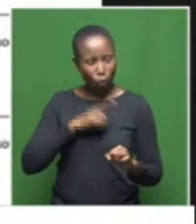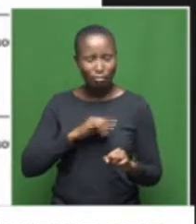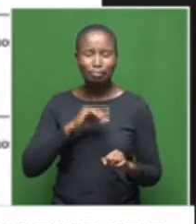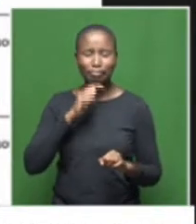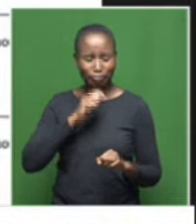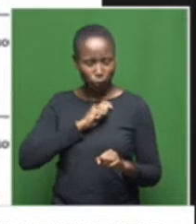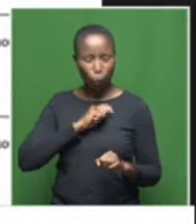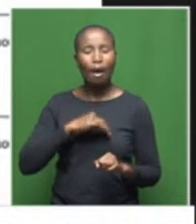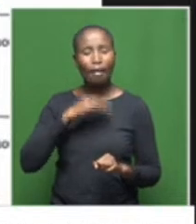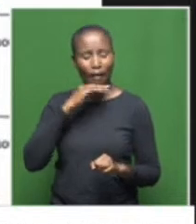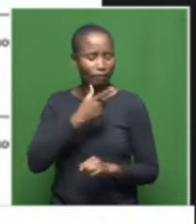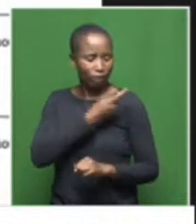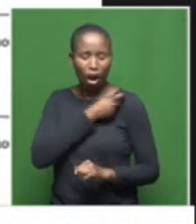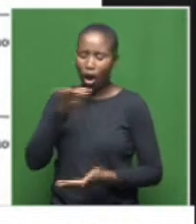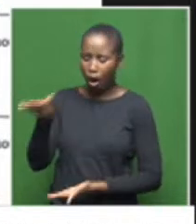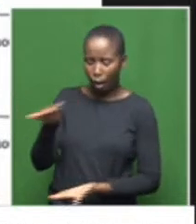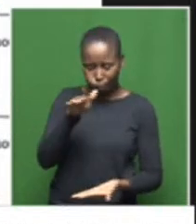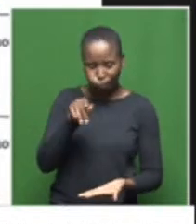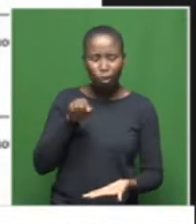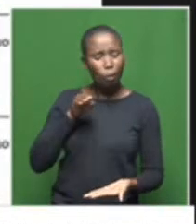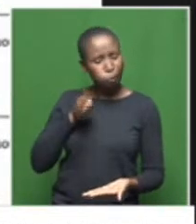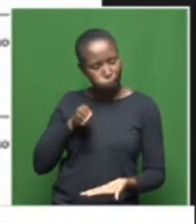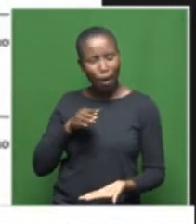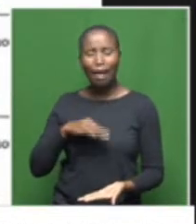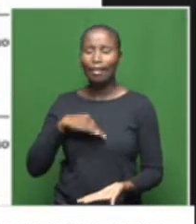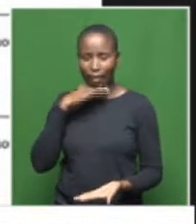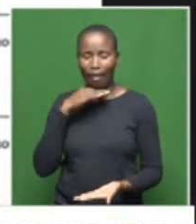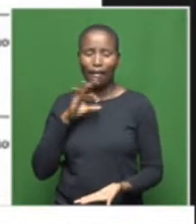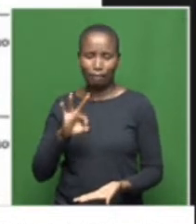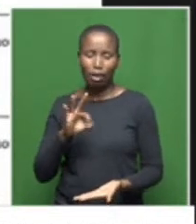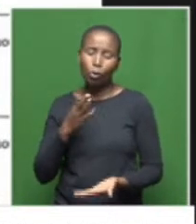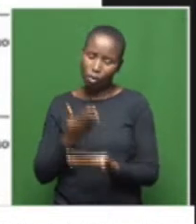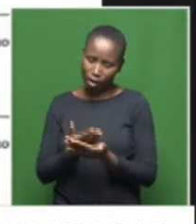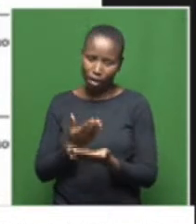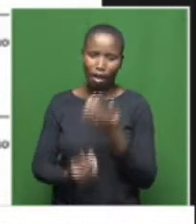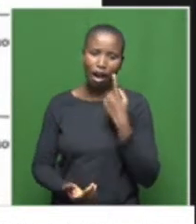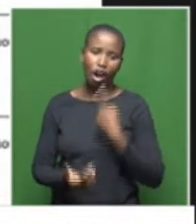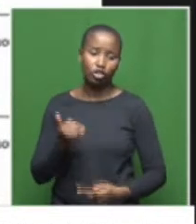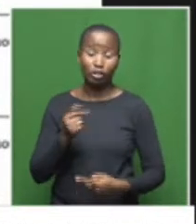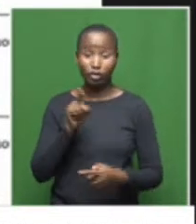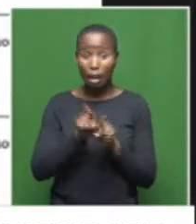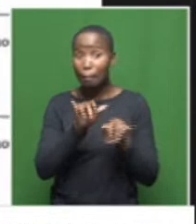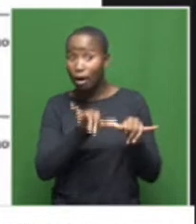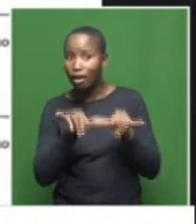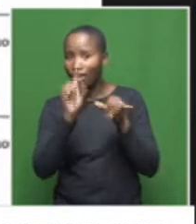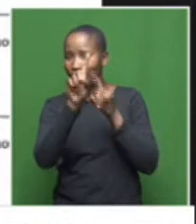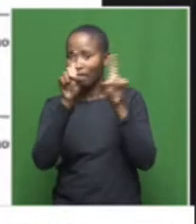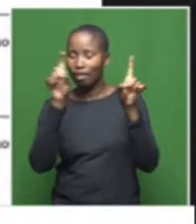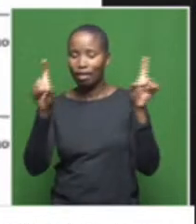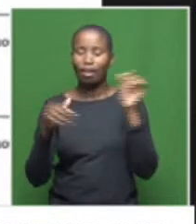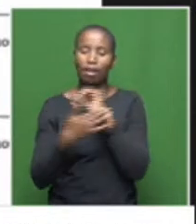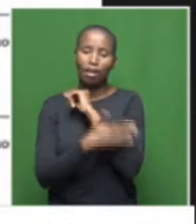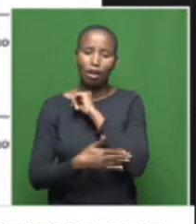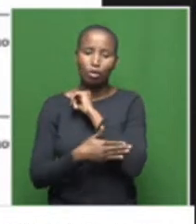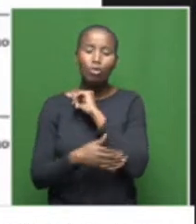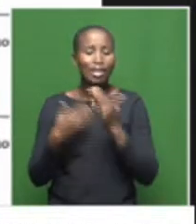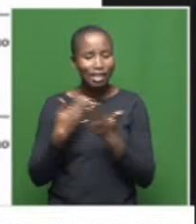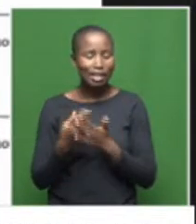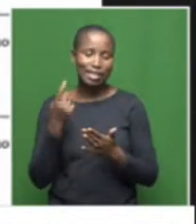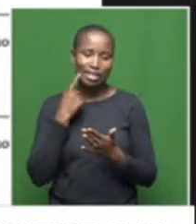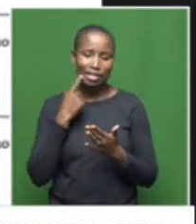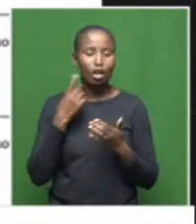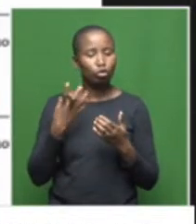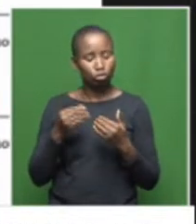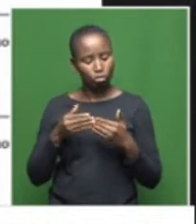capacity, which if taken up, can take us up to where these other countries are, so that we can be able to open up,